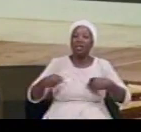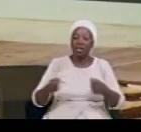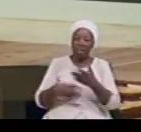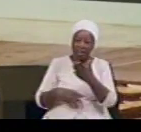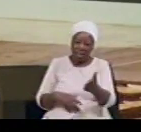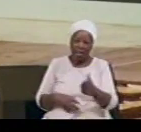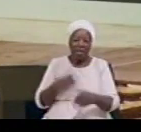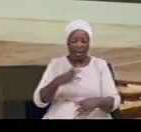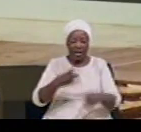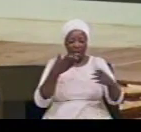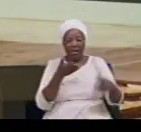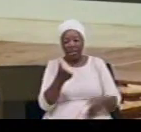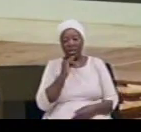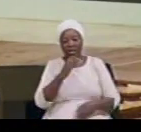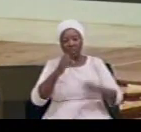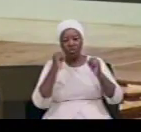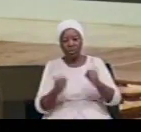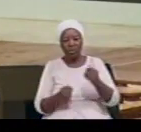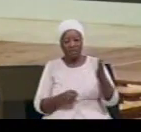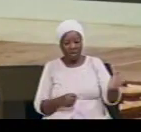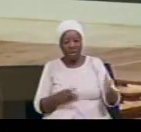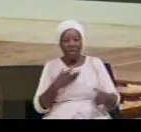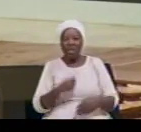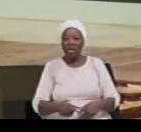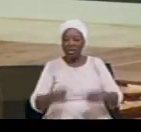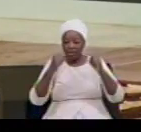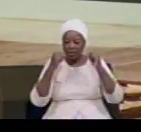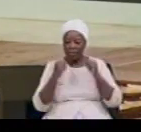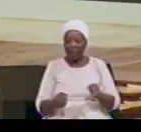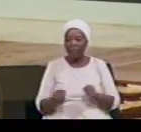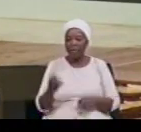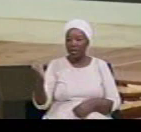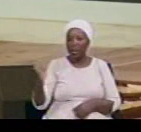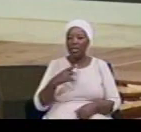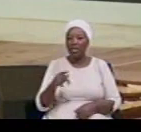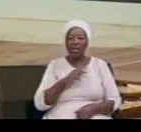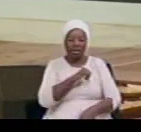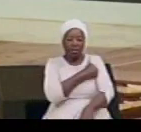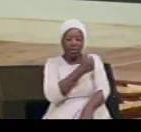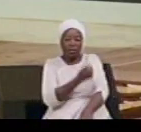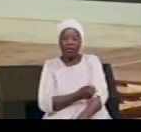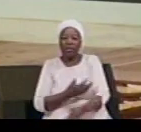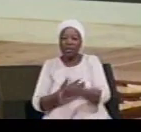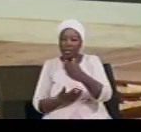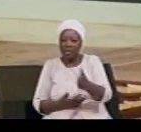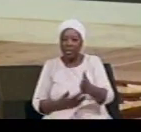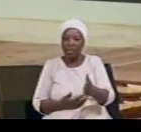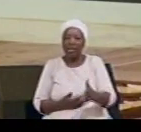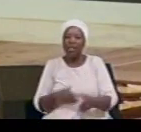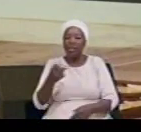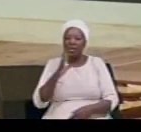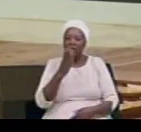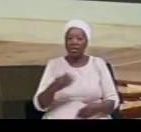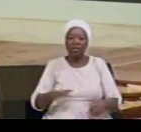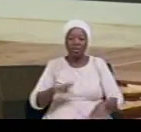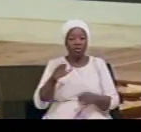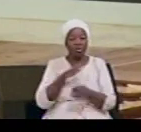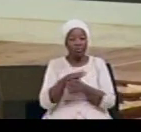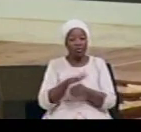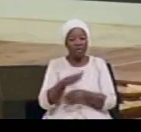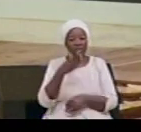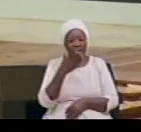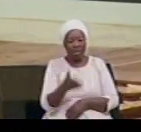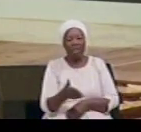strength there. There's dominion there. There's power there. There is sufficiency there. Drink